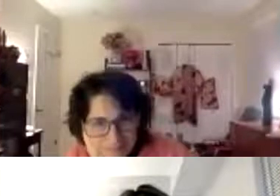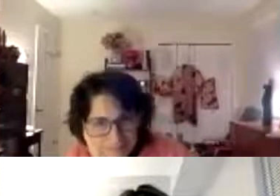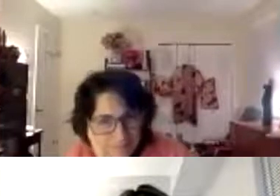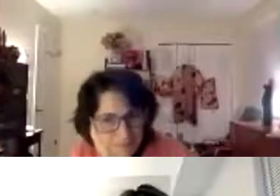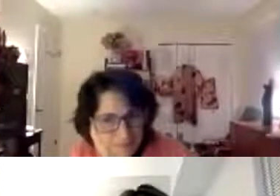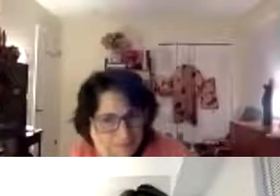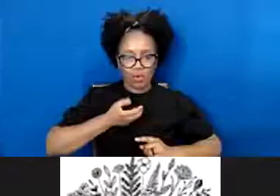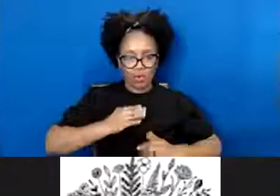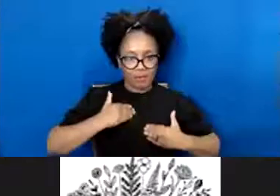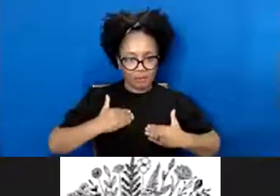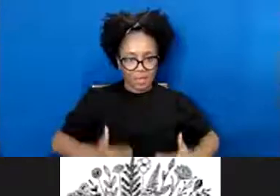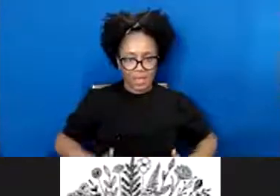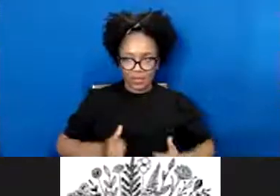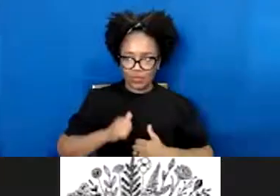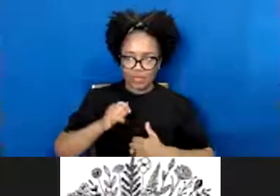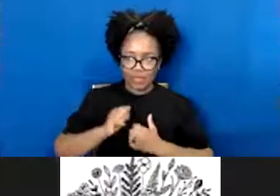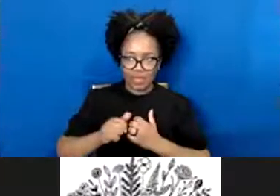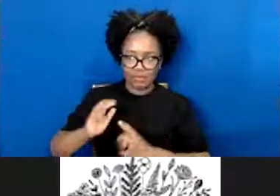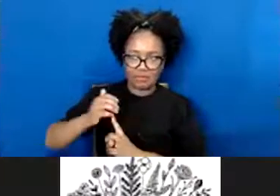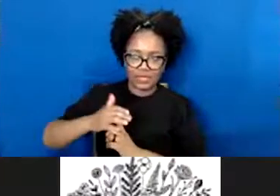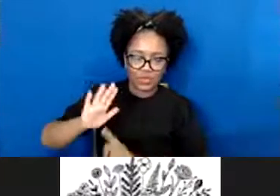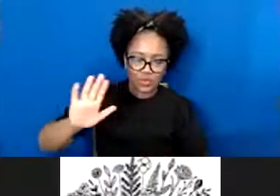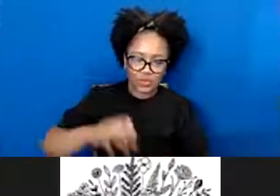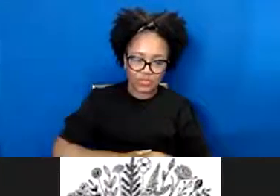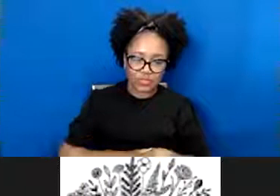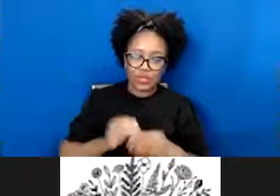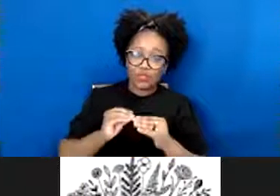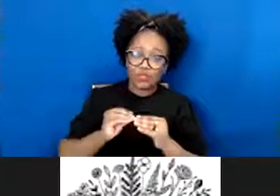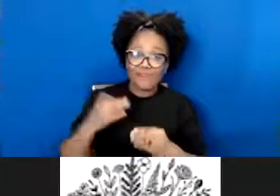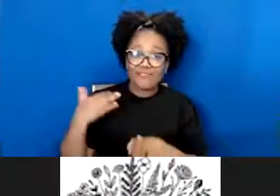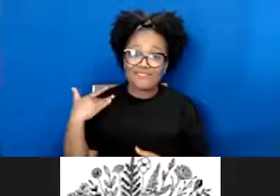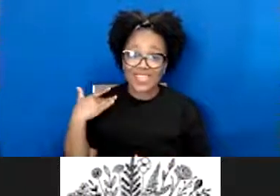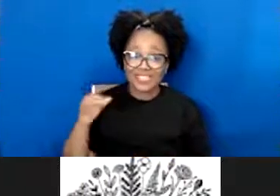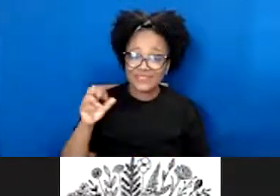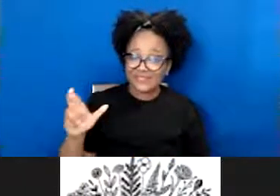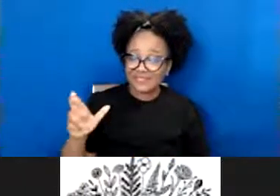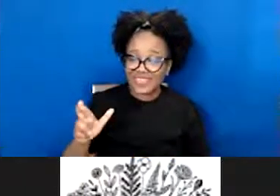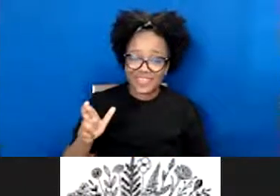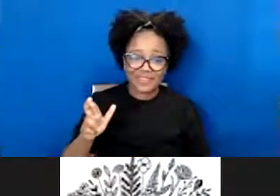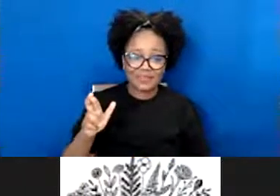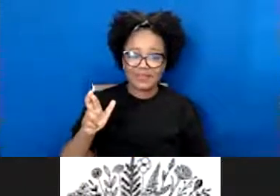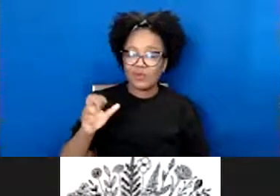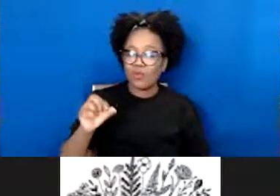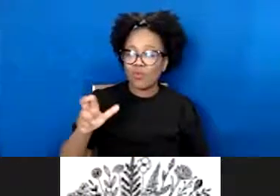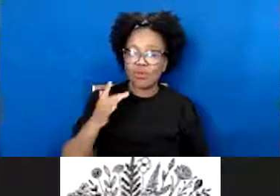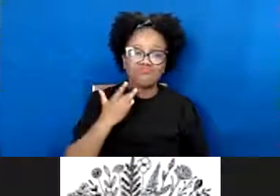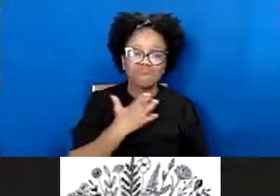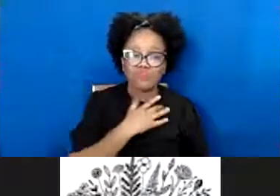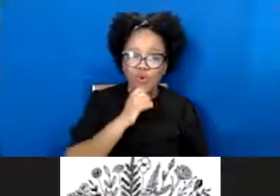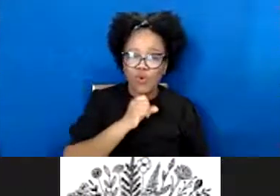fashion fair, or secret deodorant could hide the anxiety I felt inside of you. Because the smell of burning hair gave